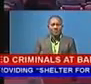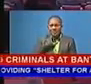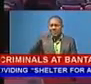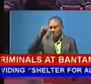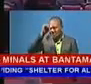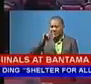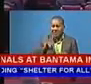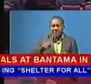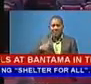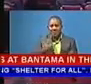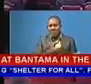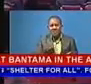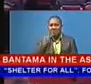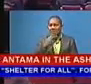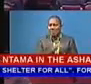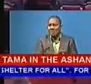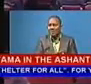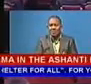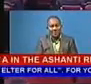Try to bring a fish in, they talk.